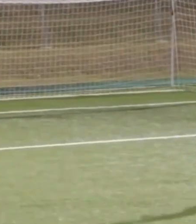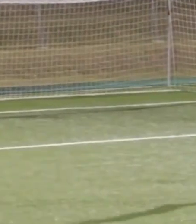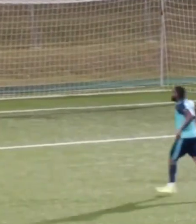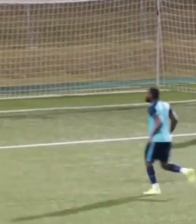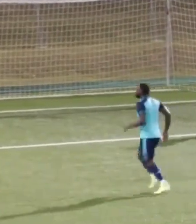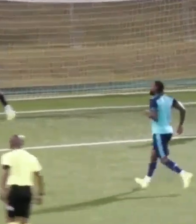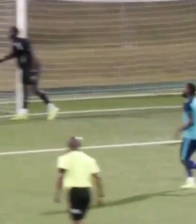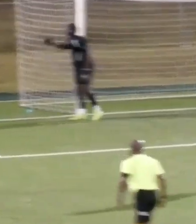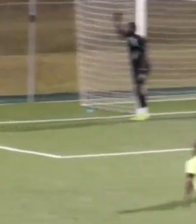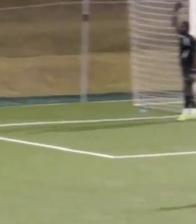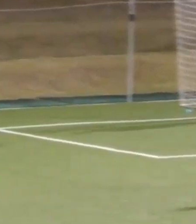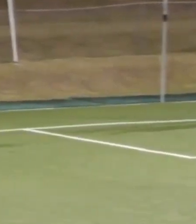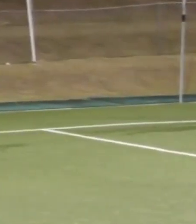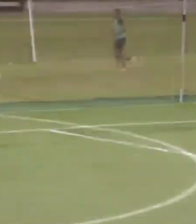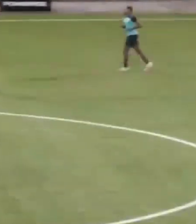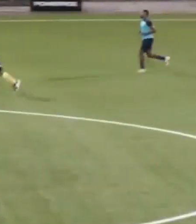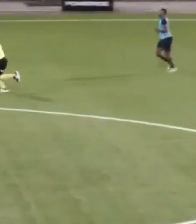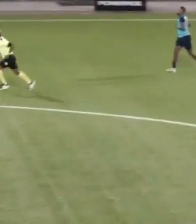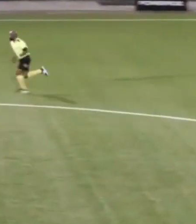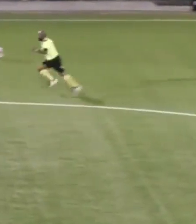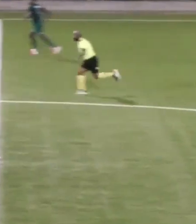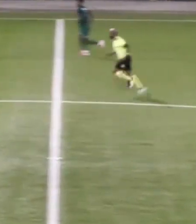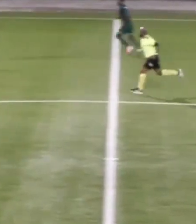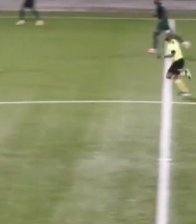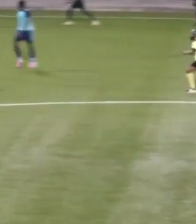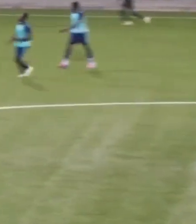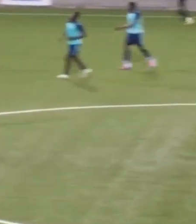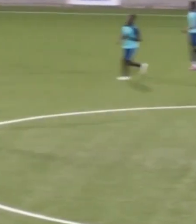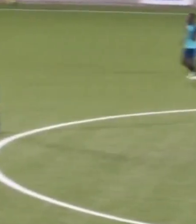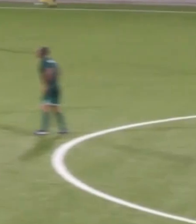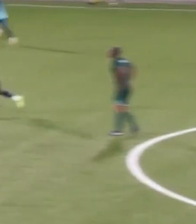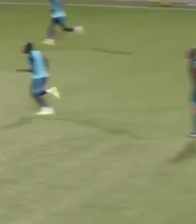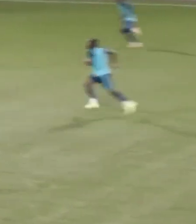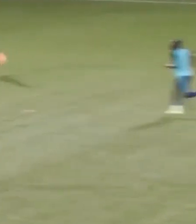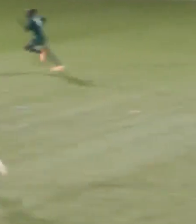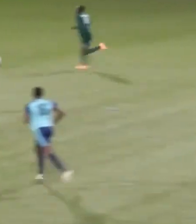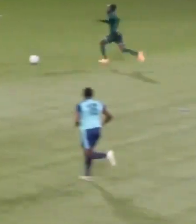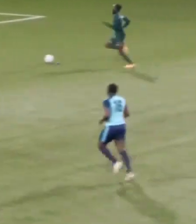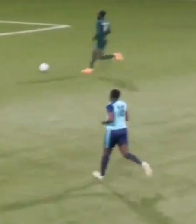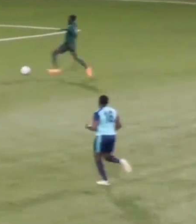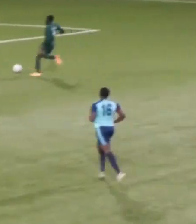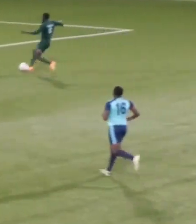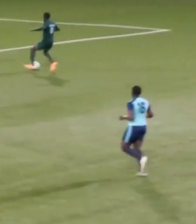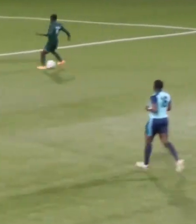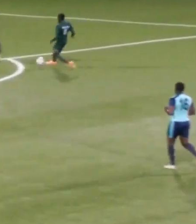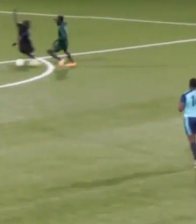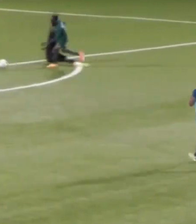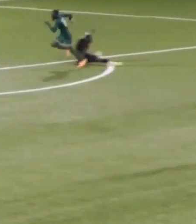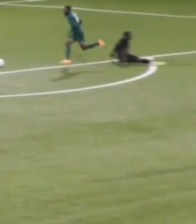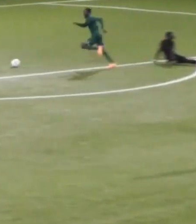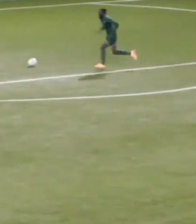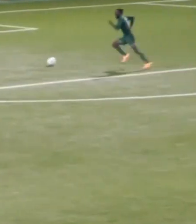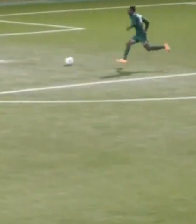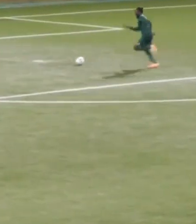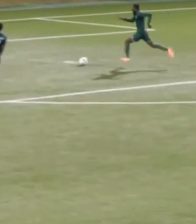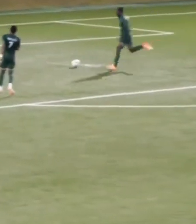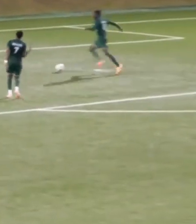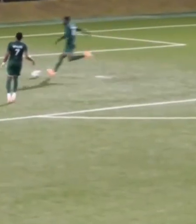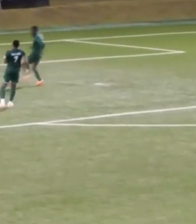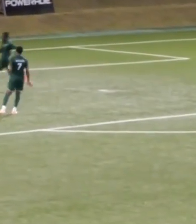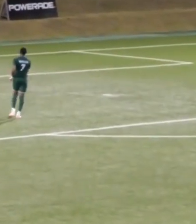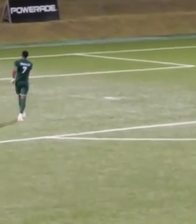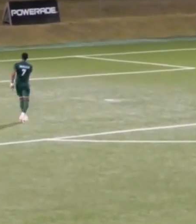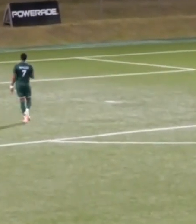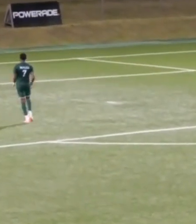Herwood closed out the fixture with the cherry on top in the 84th minute. Strolls to the goal mouth. So it